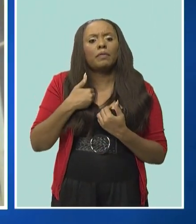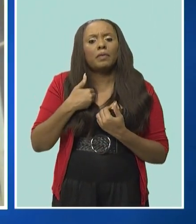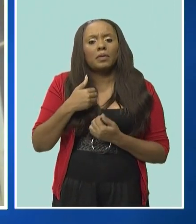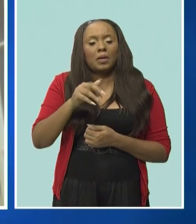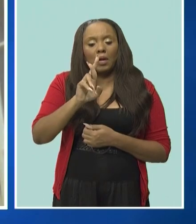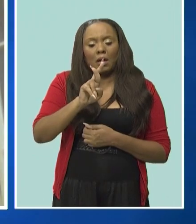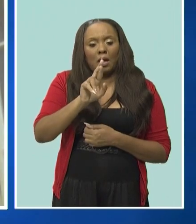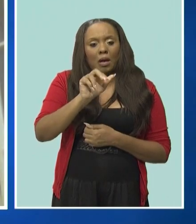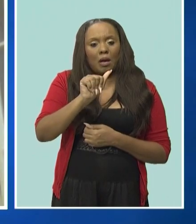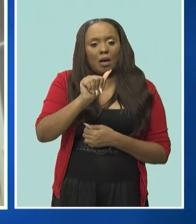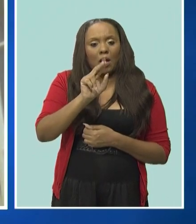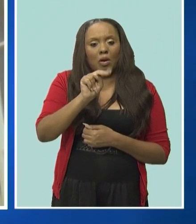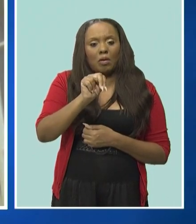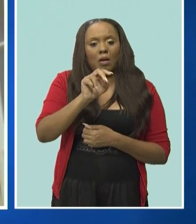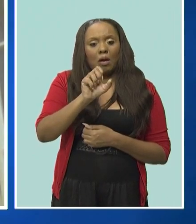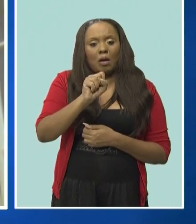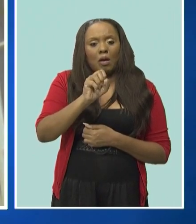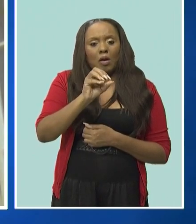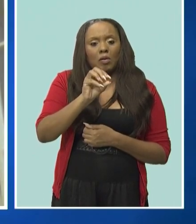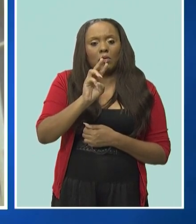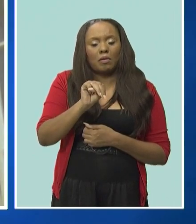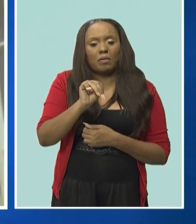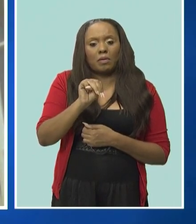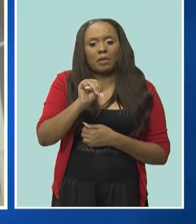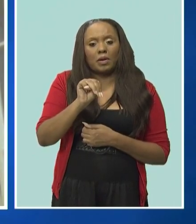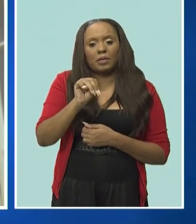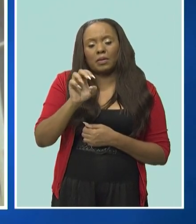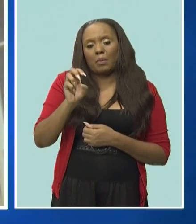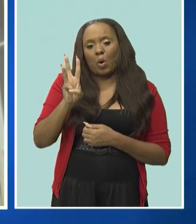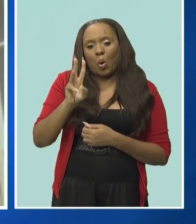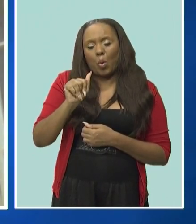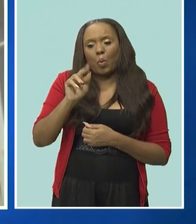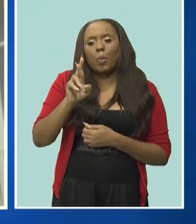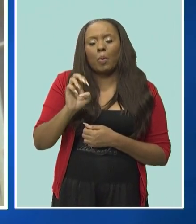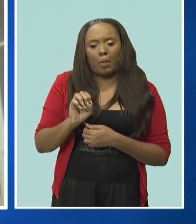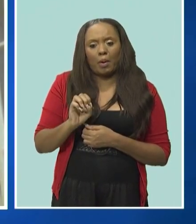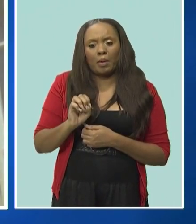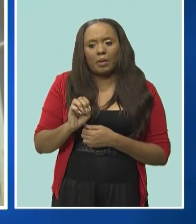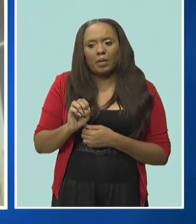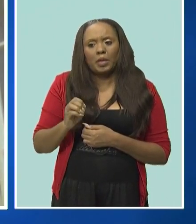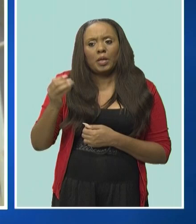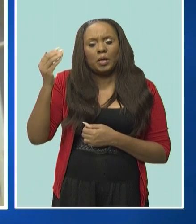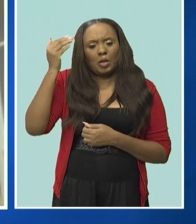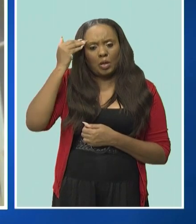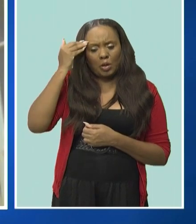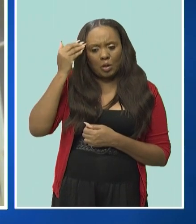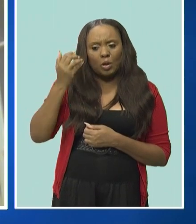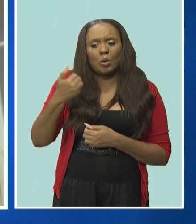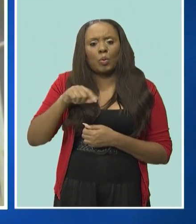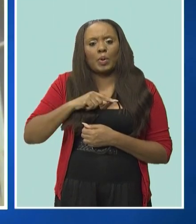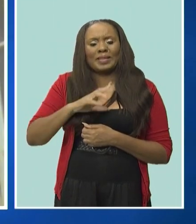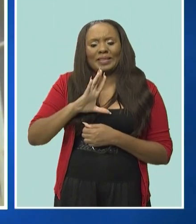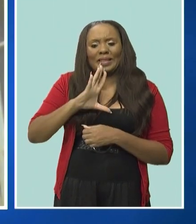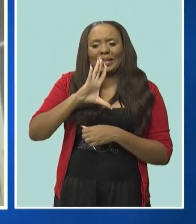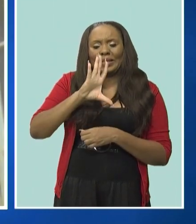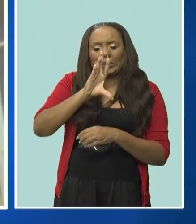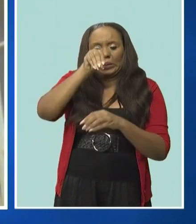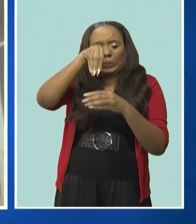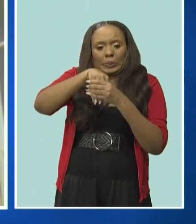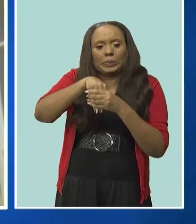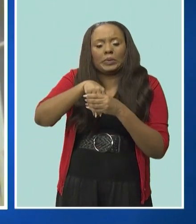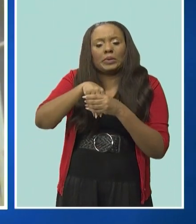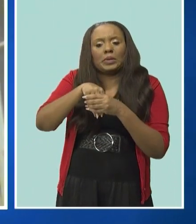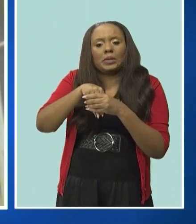bugbear that businesses and organizations will be experiencing. Sometimes, unfortunately, we don't have a reporting mechanism